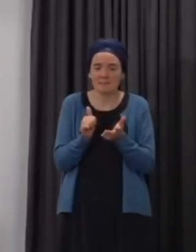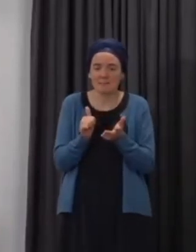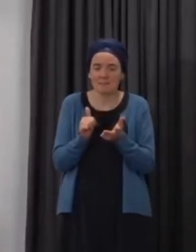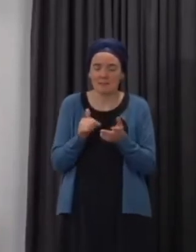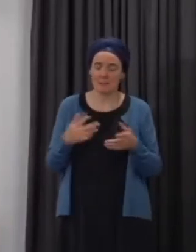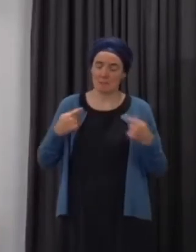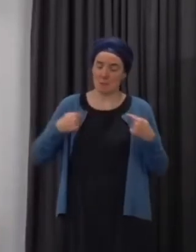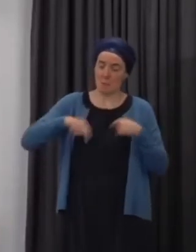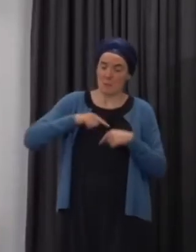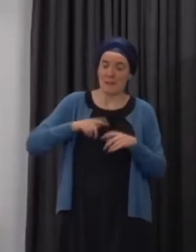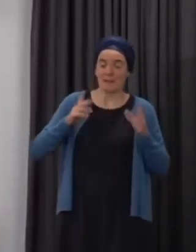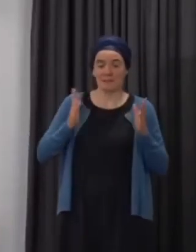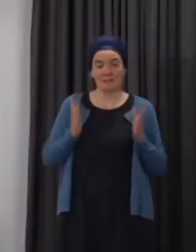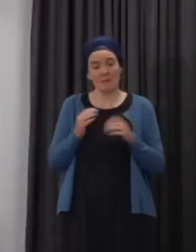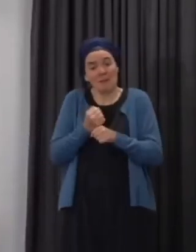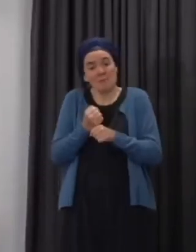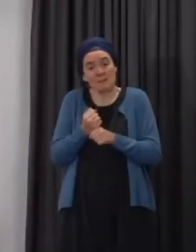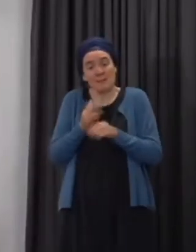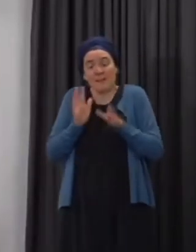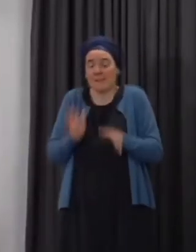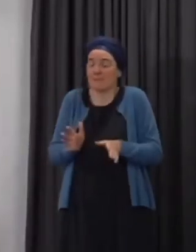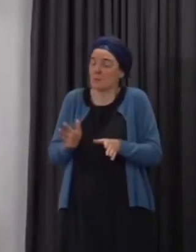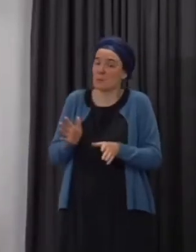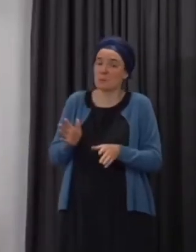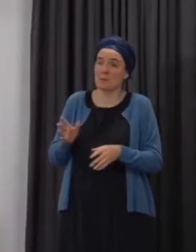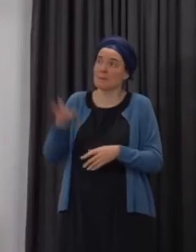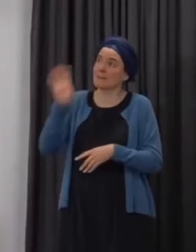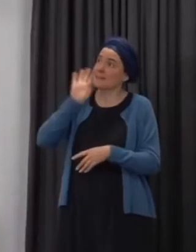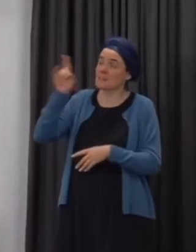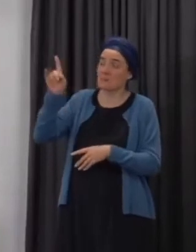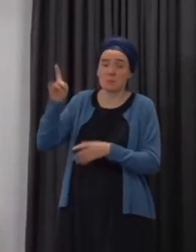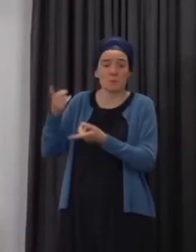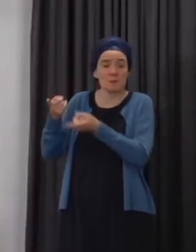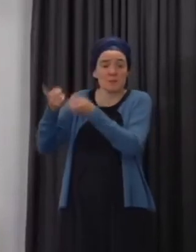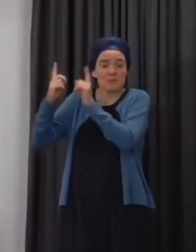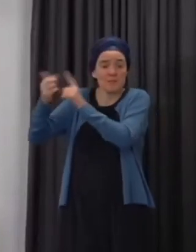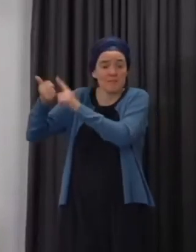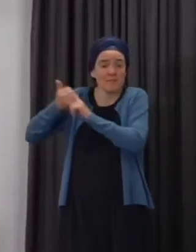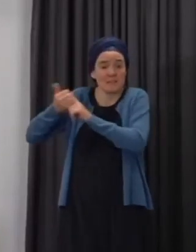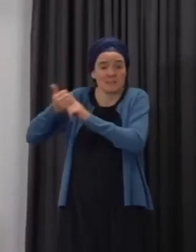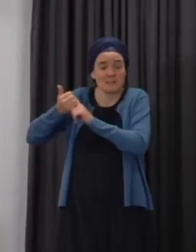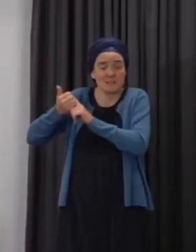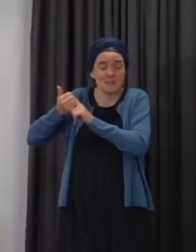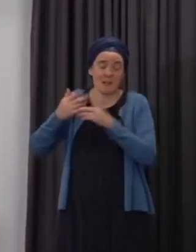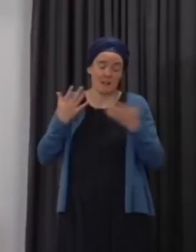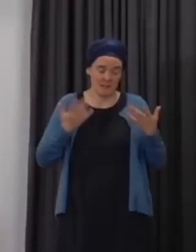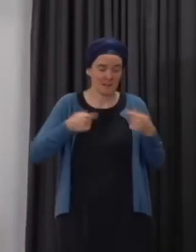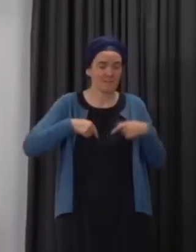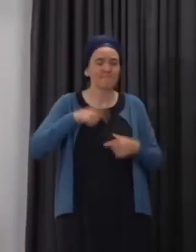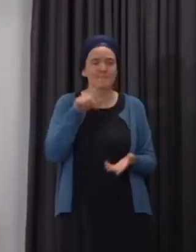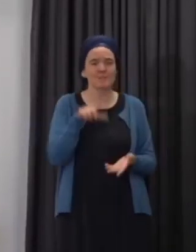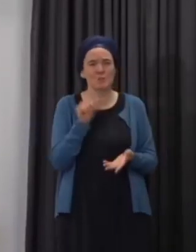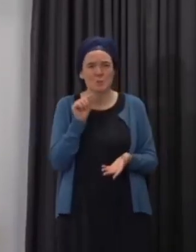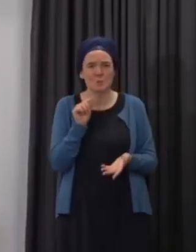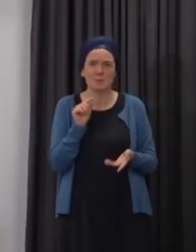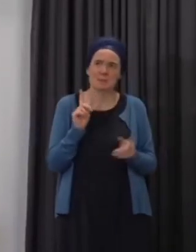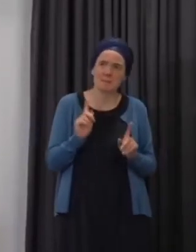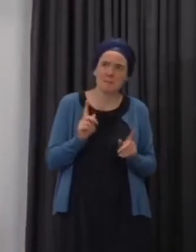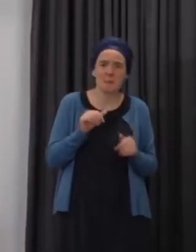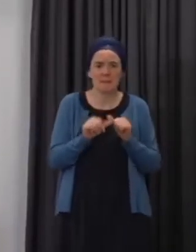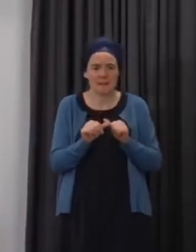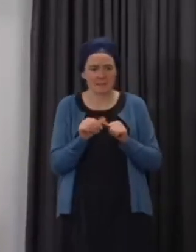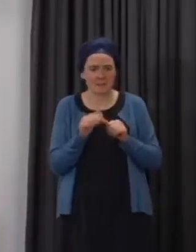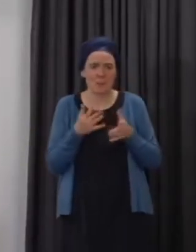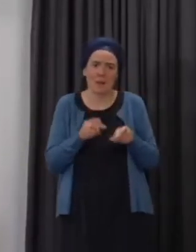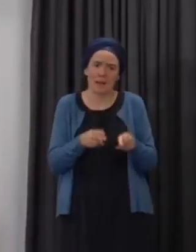our chief medical officers, from our scientific advisers, and we then have to make choices. And that's what we'll continue to do. And as I've said, to